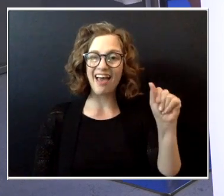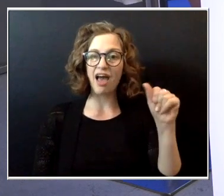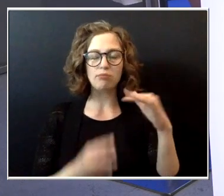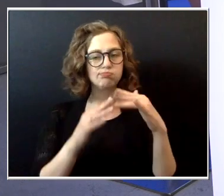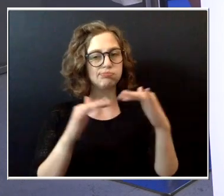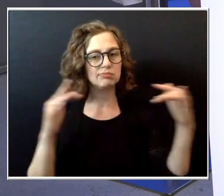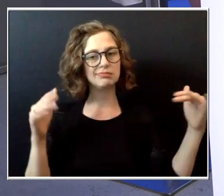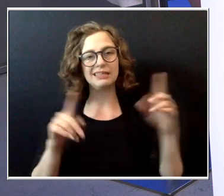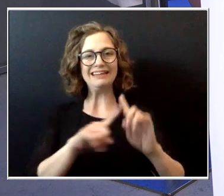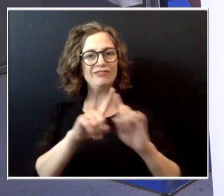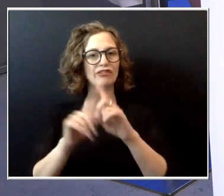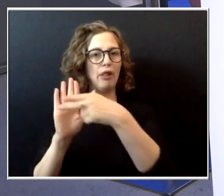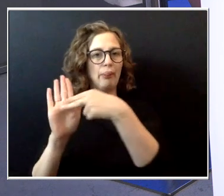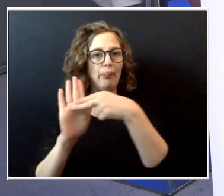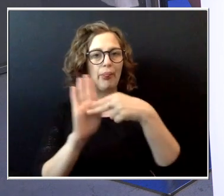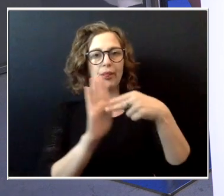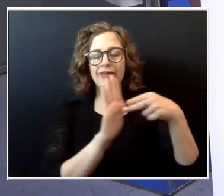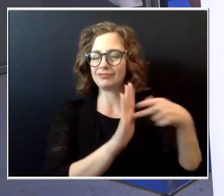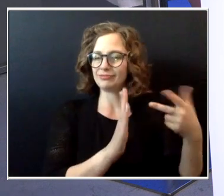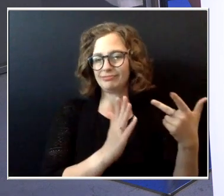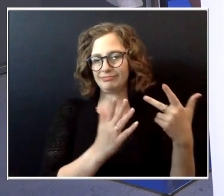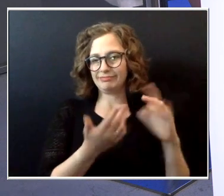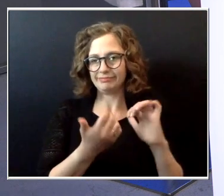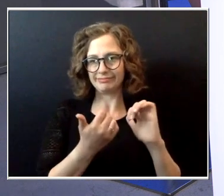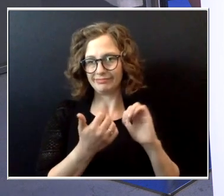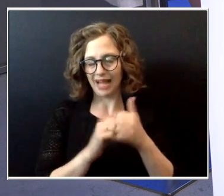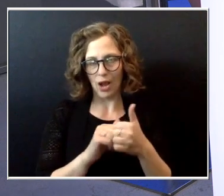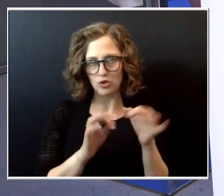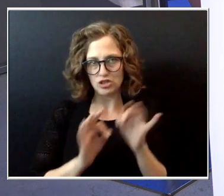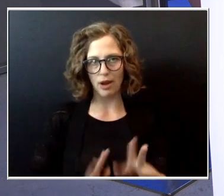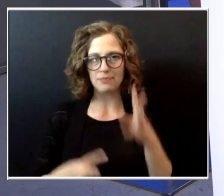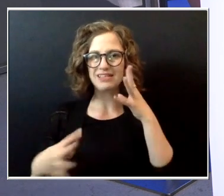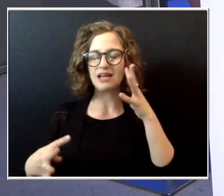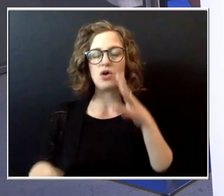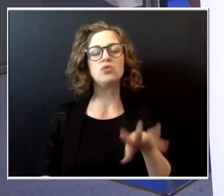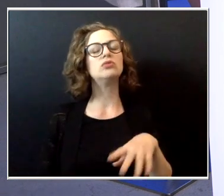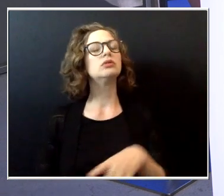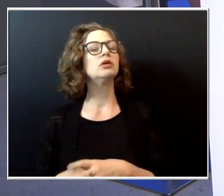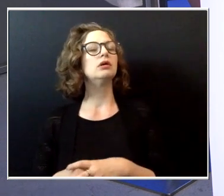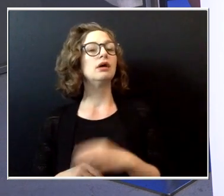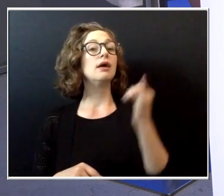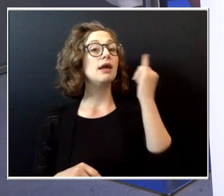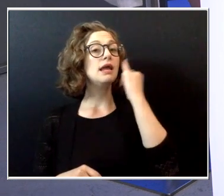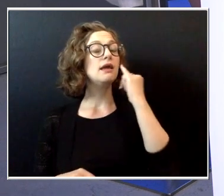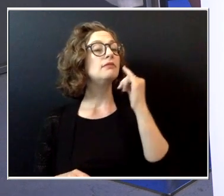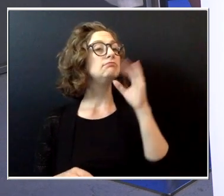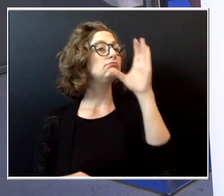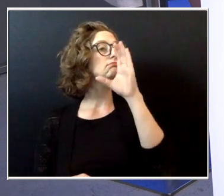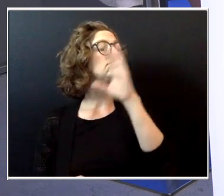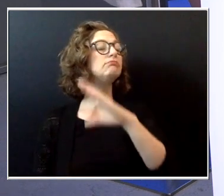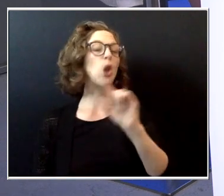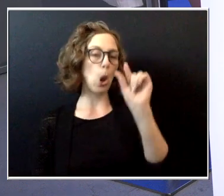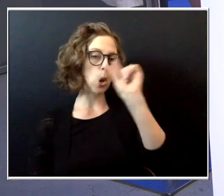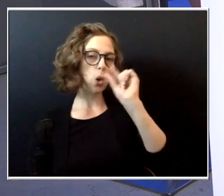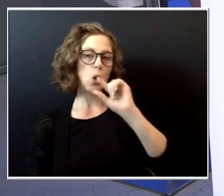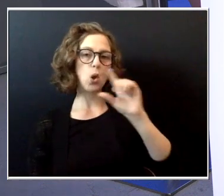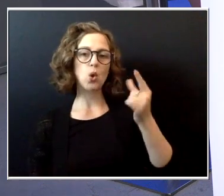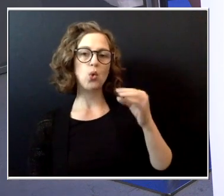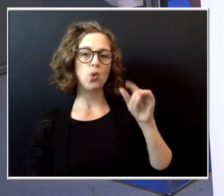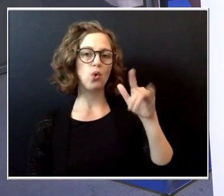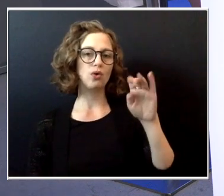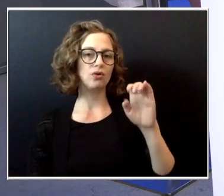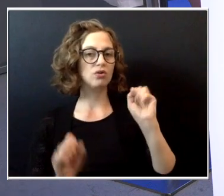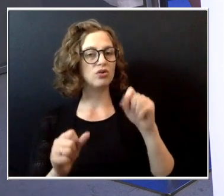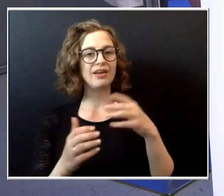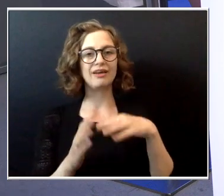Dr. Google or social media, you can find people selling all sorts of pills or supplements to help with tinnitus. Okay,